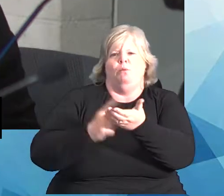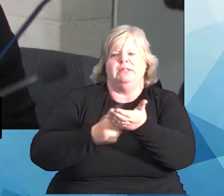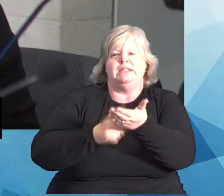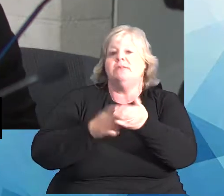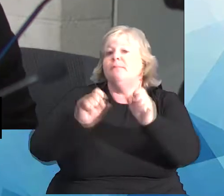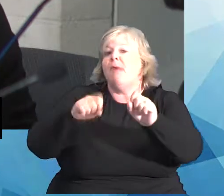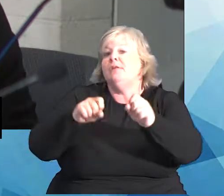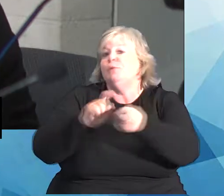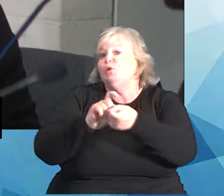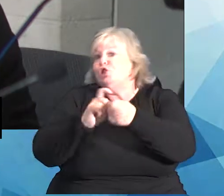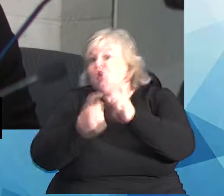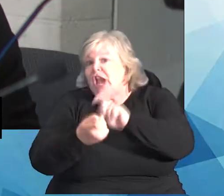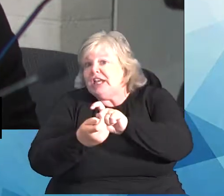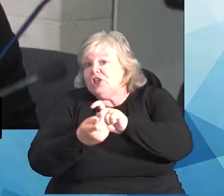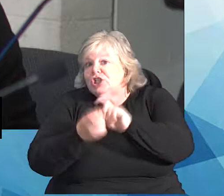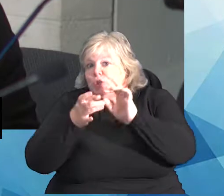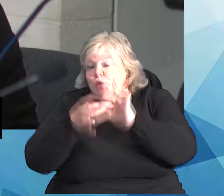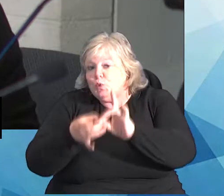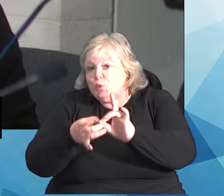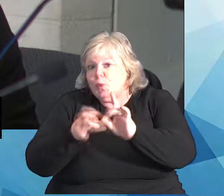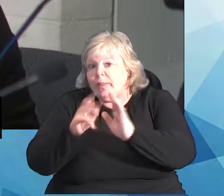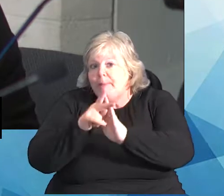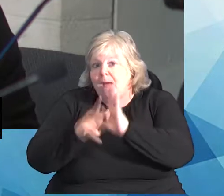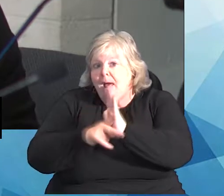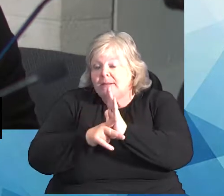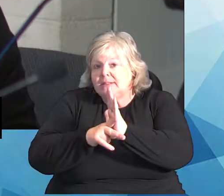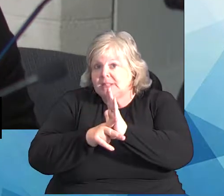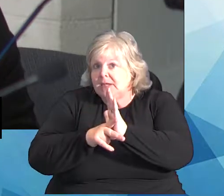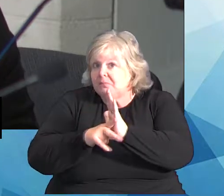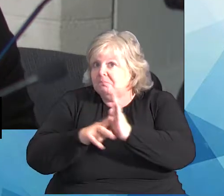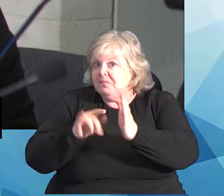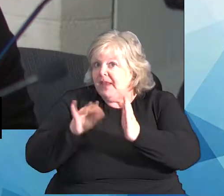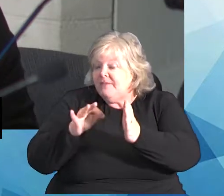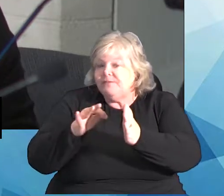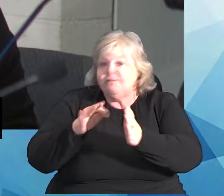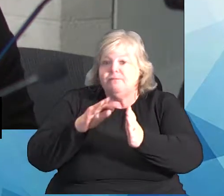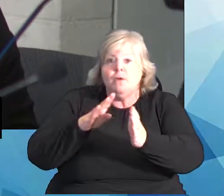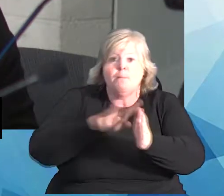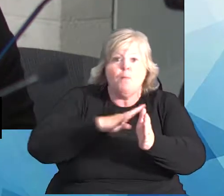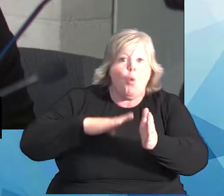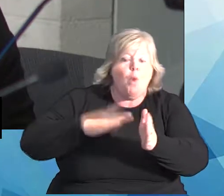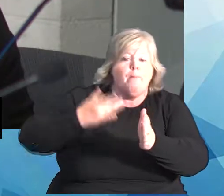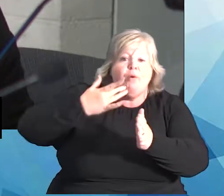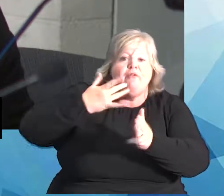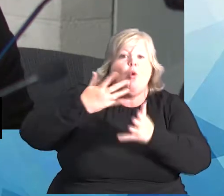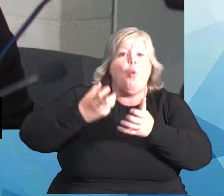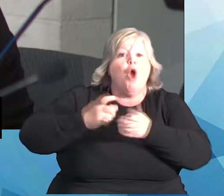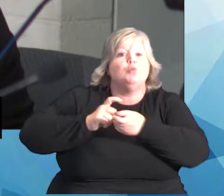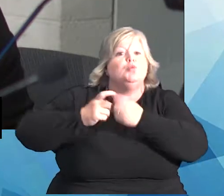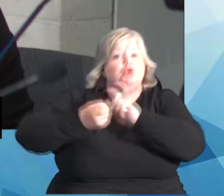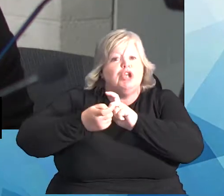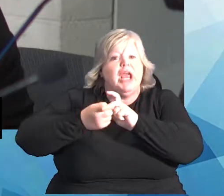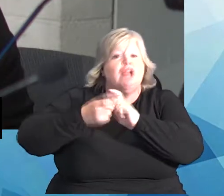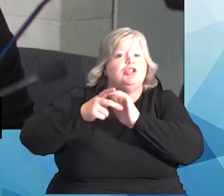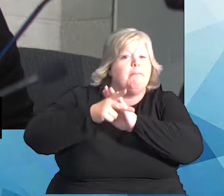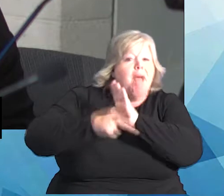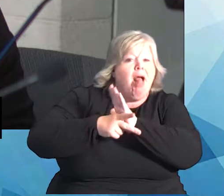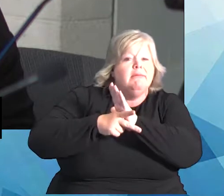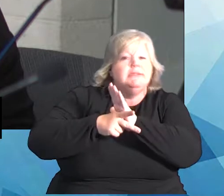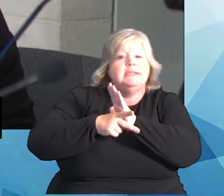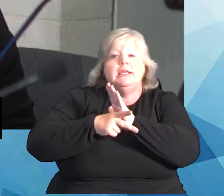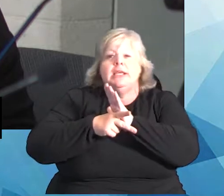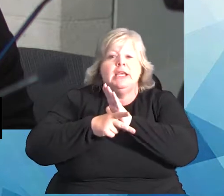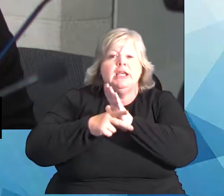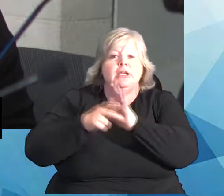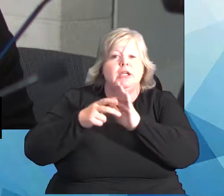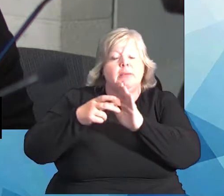to the policy if any of the board members would like that policy changed or amended in some way to expand